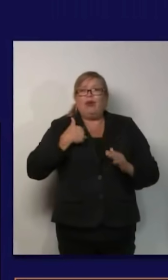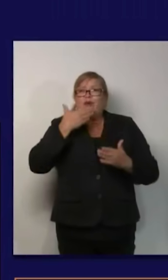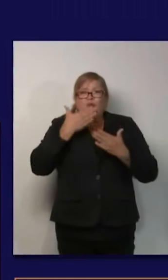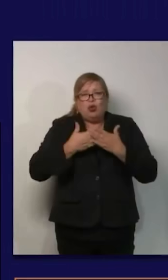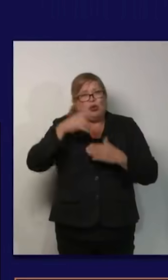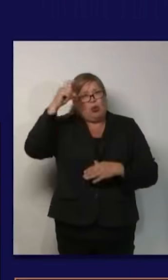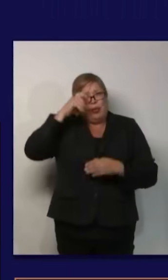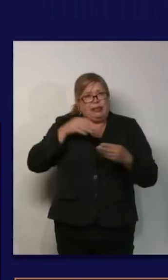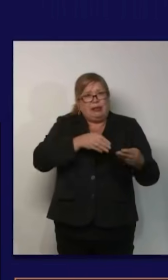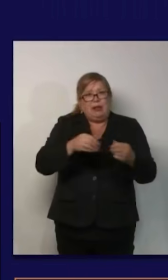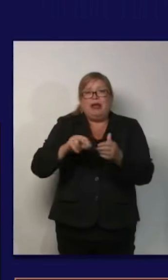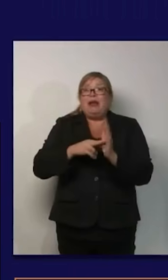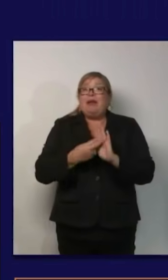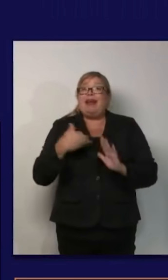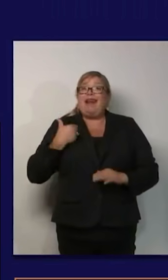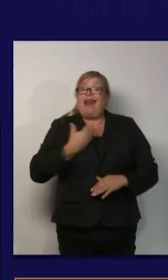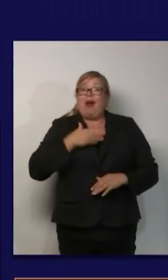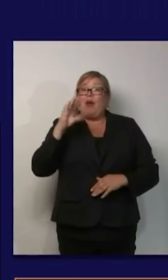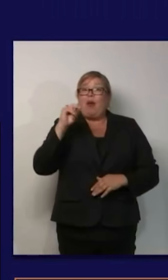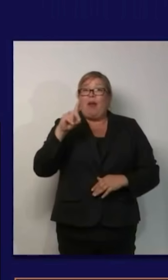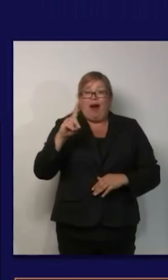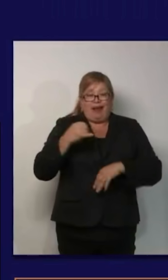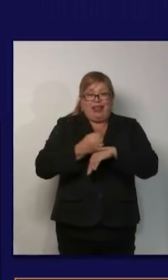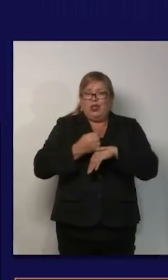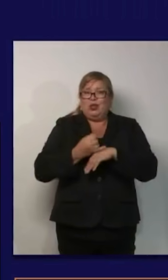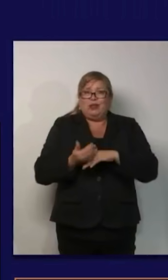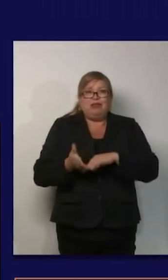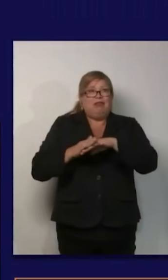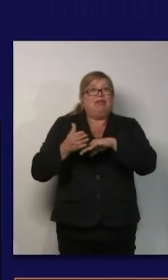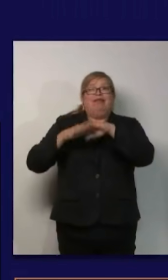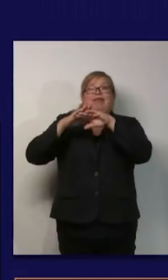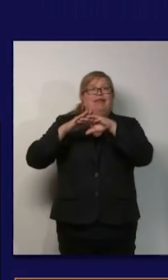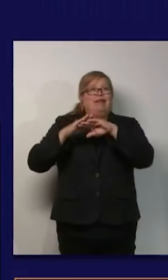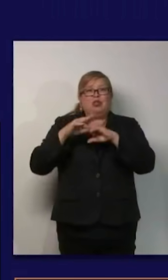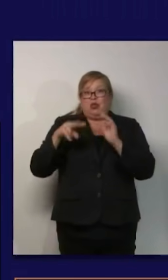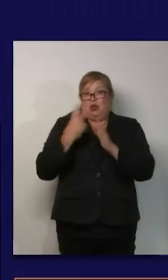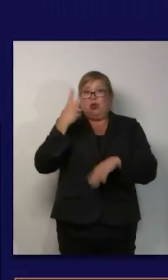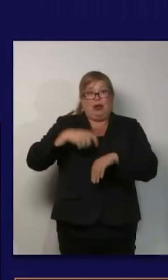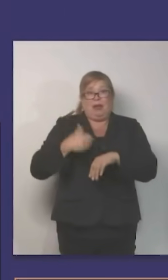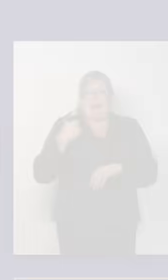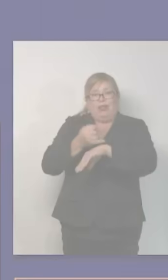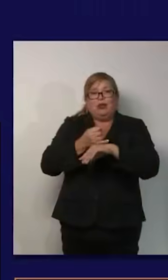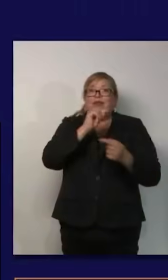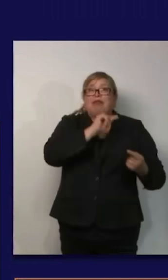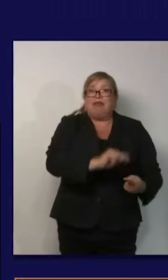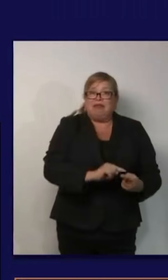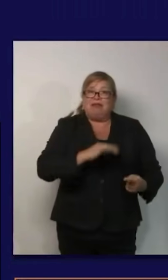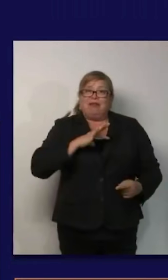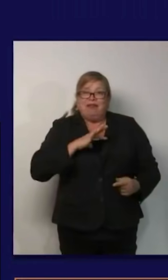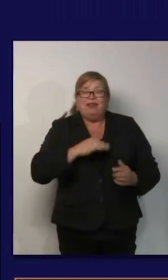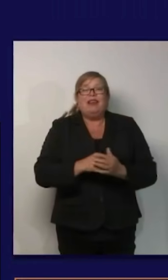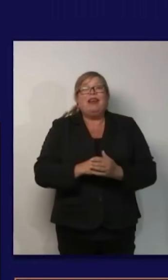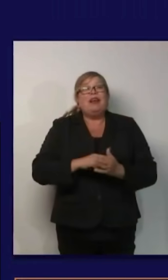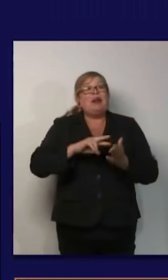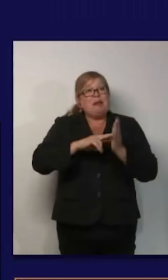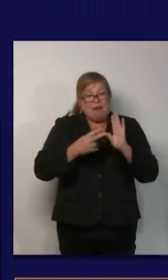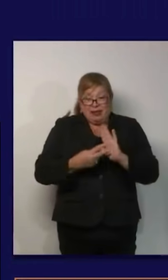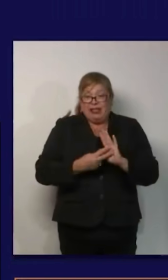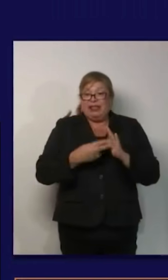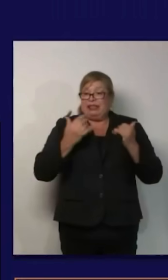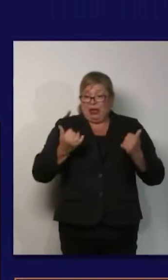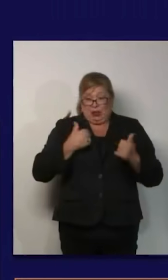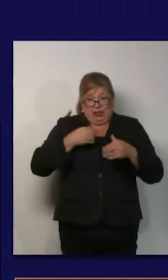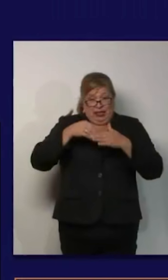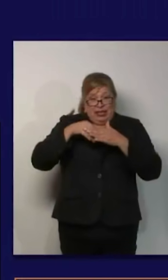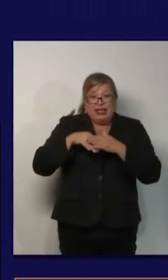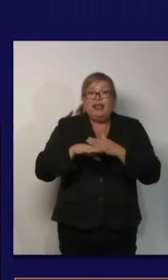twice last year and was increased to the highest level in over two decades. We're entering into this time